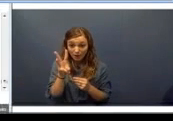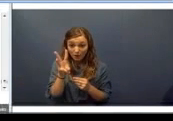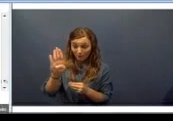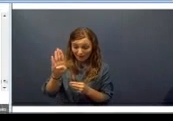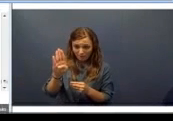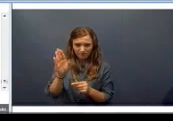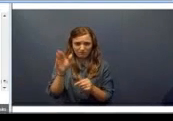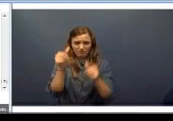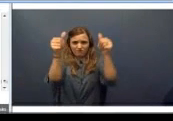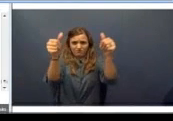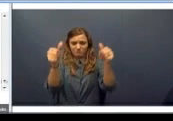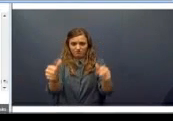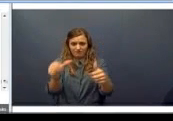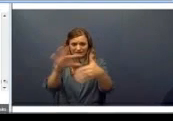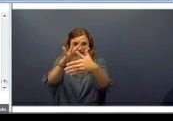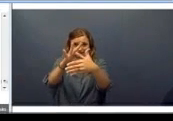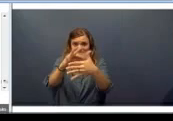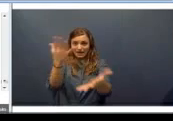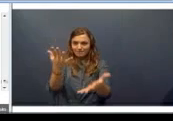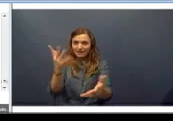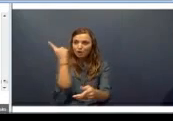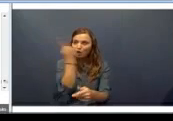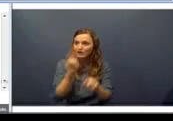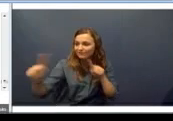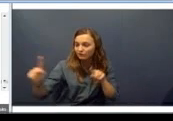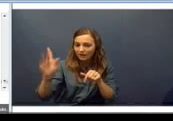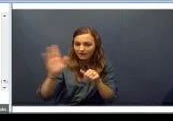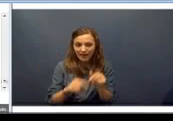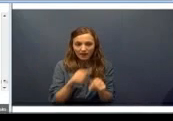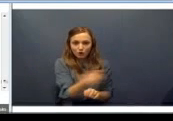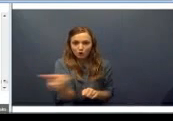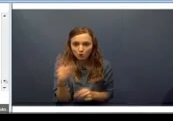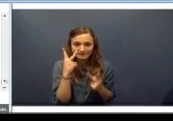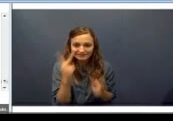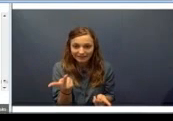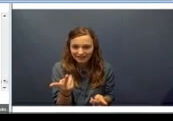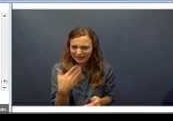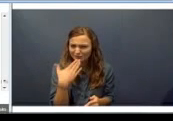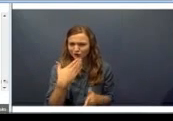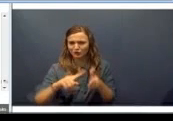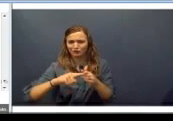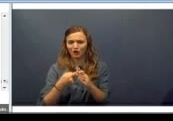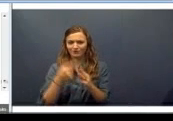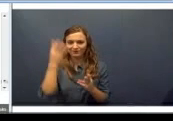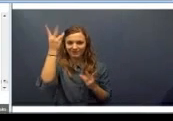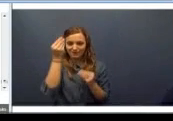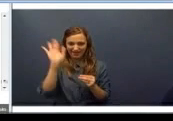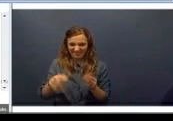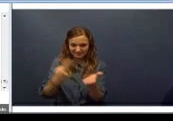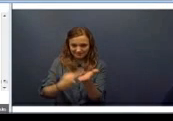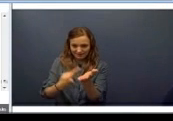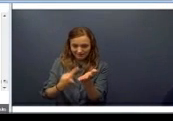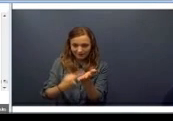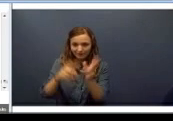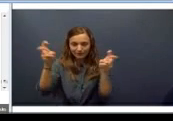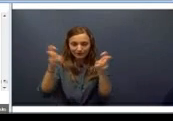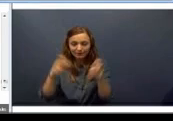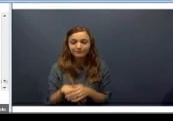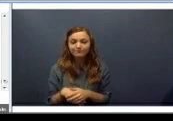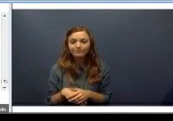something that's not necessarily going to appear to the person on the other end the same way it appears to you is a good start for how to think about